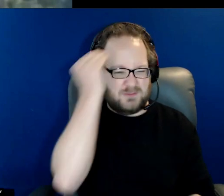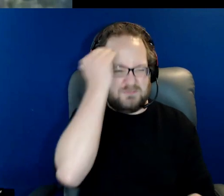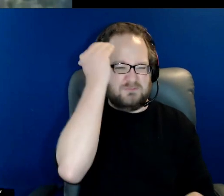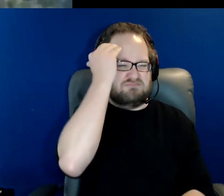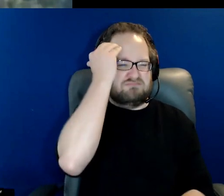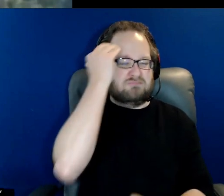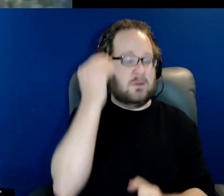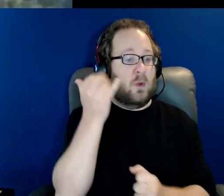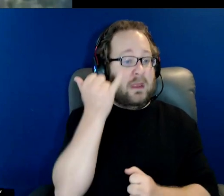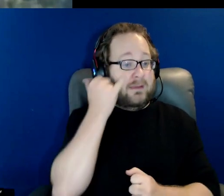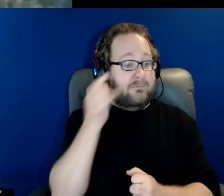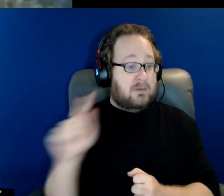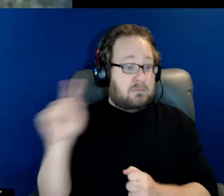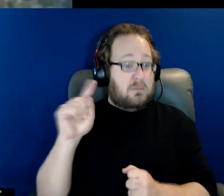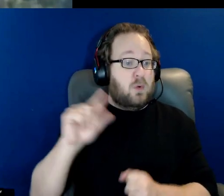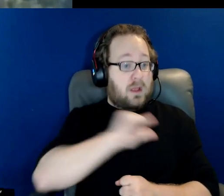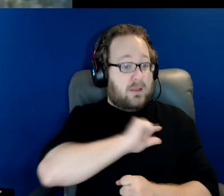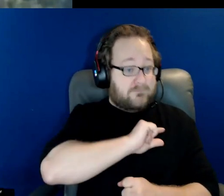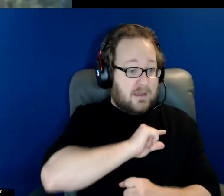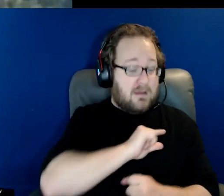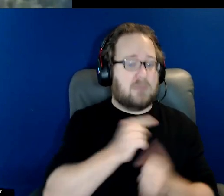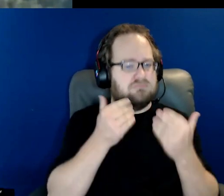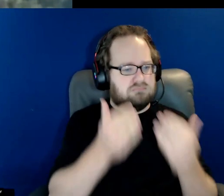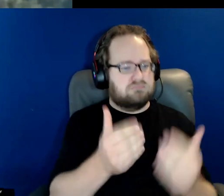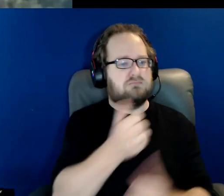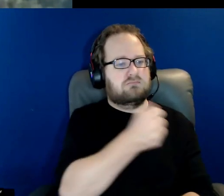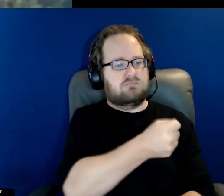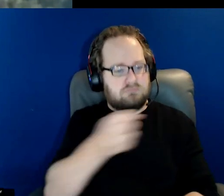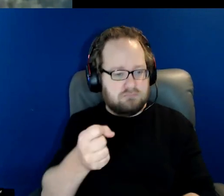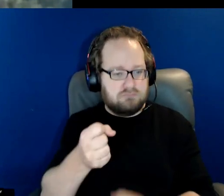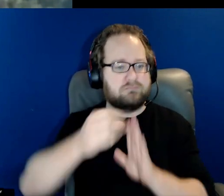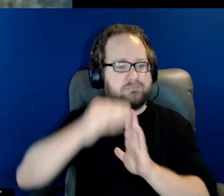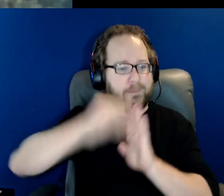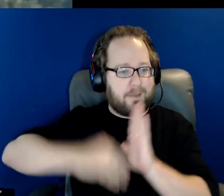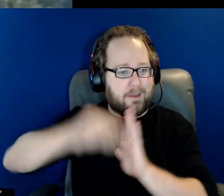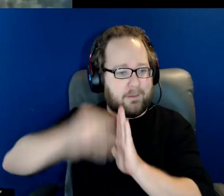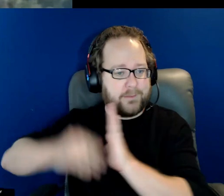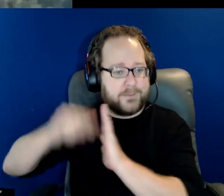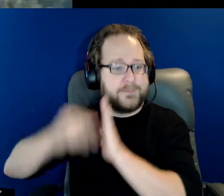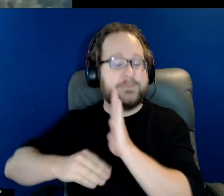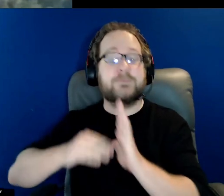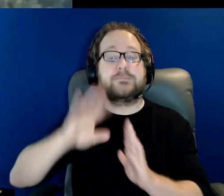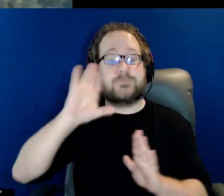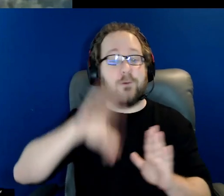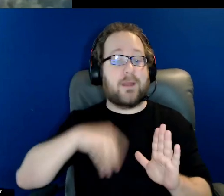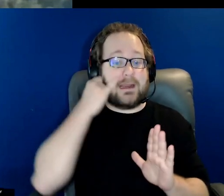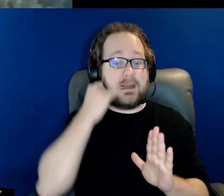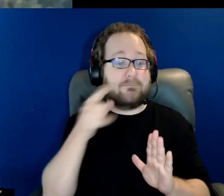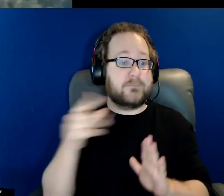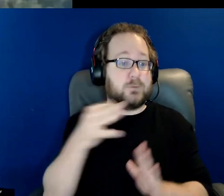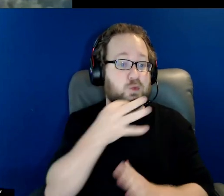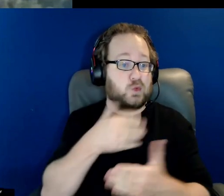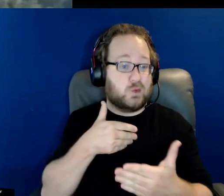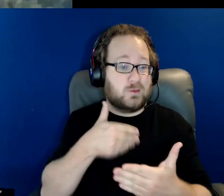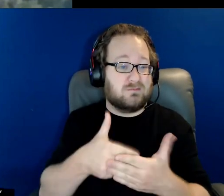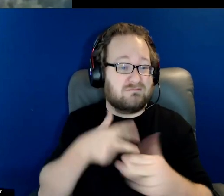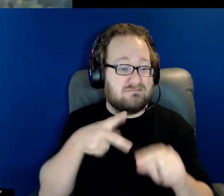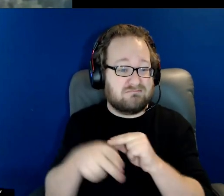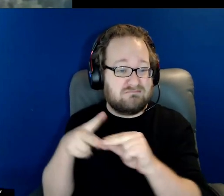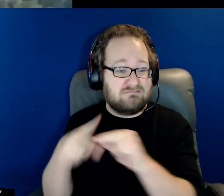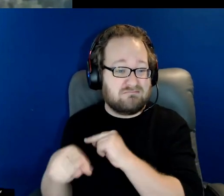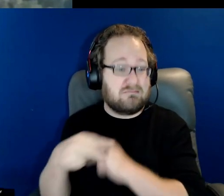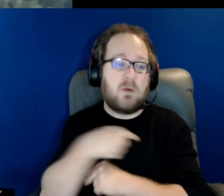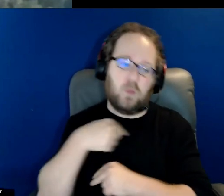if they're eligible, let's get them in, let's get them applied. Please note that if they're about to be terminated or disconnected from services, we need to